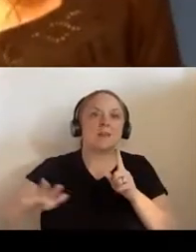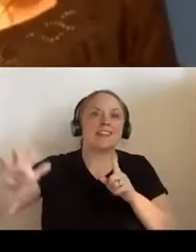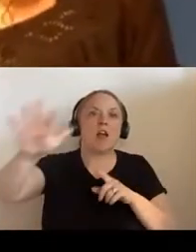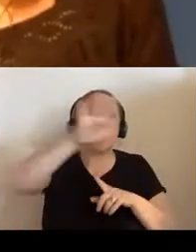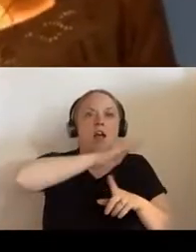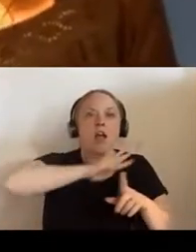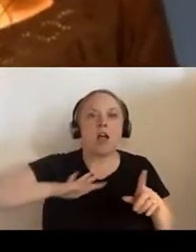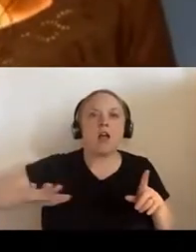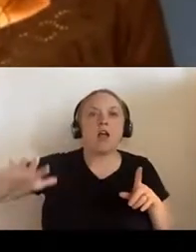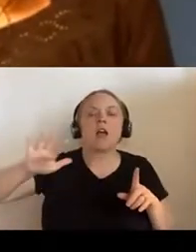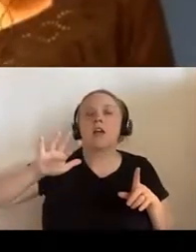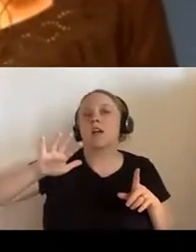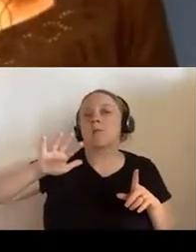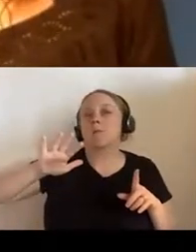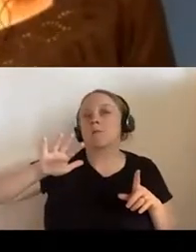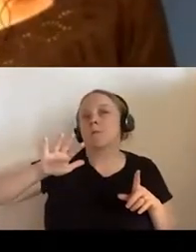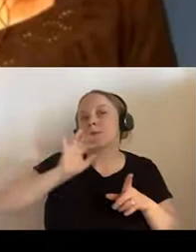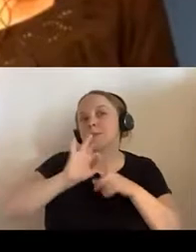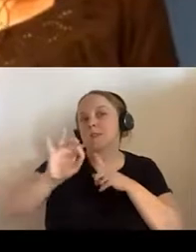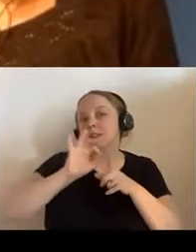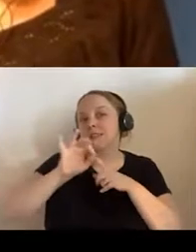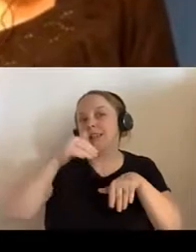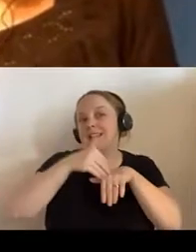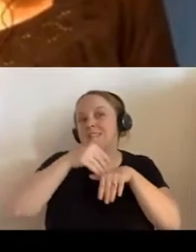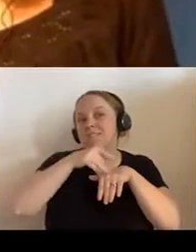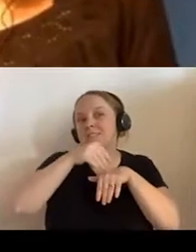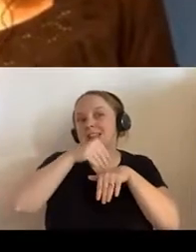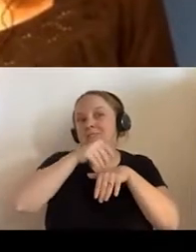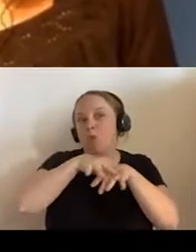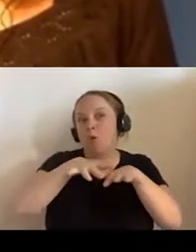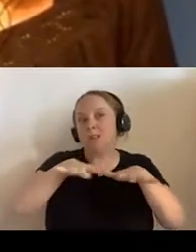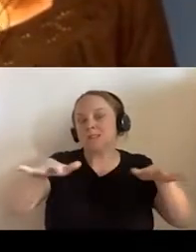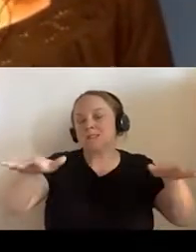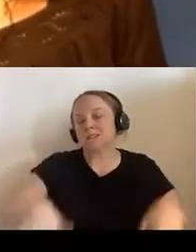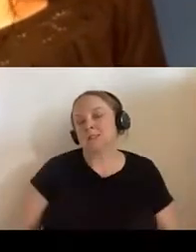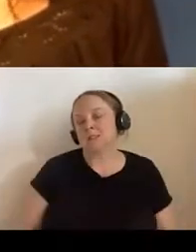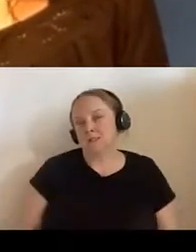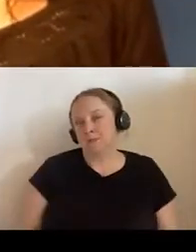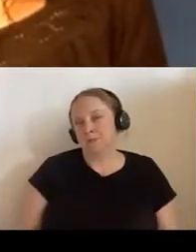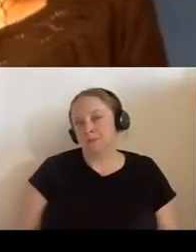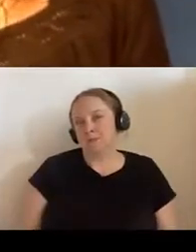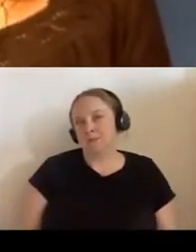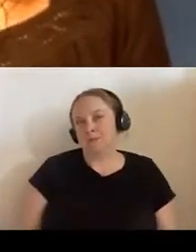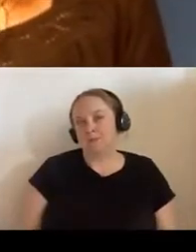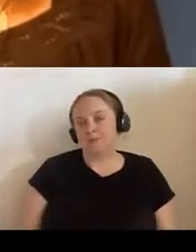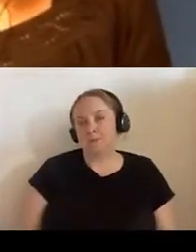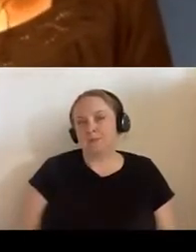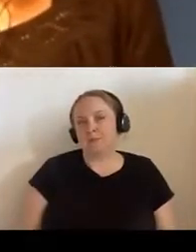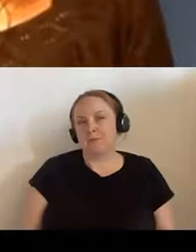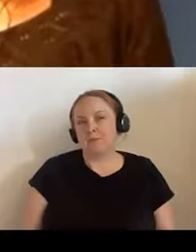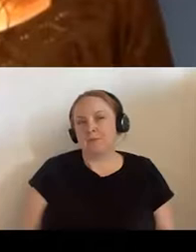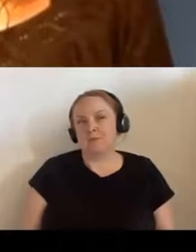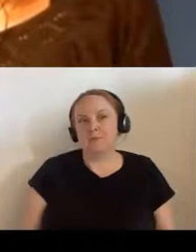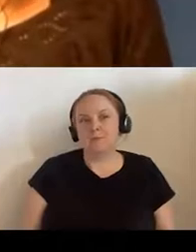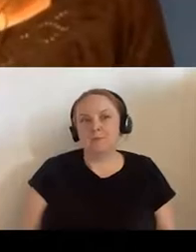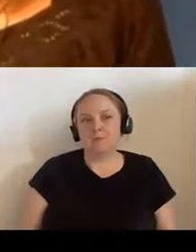that has a specific influence. And what I'm referring to is Elmina Castle